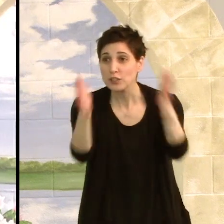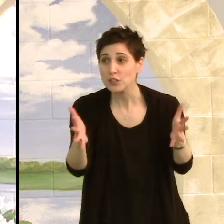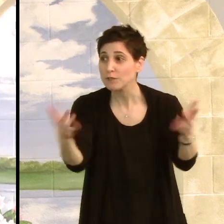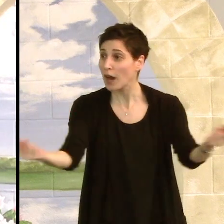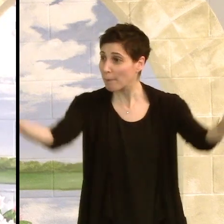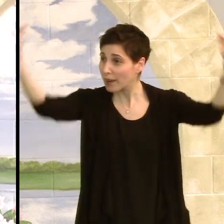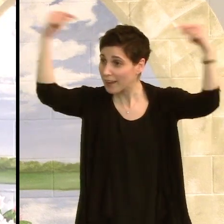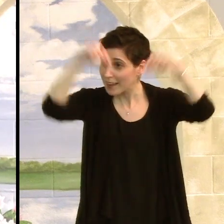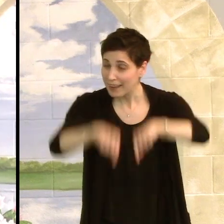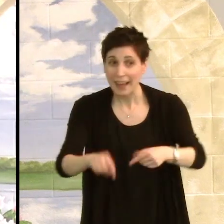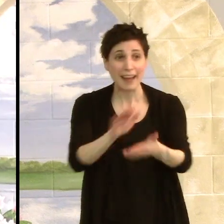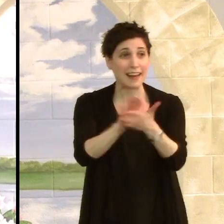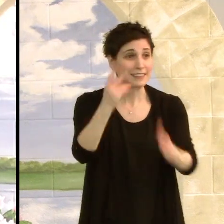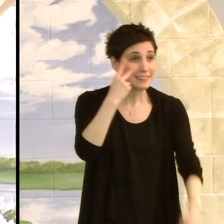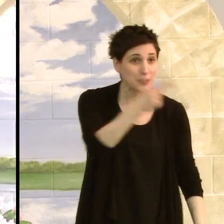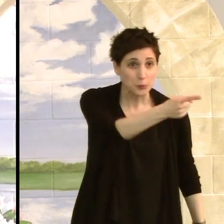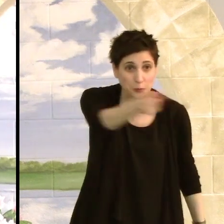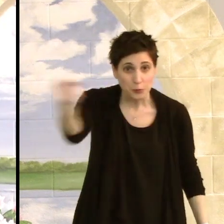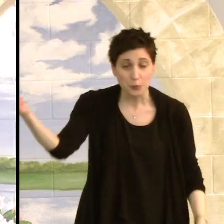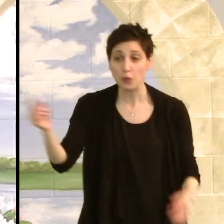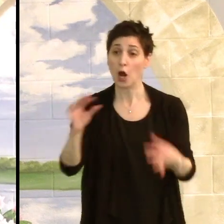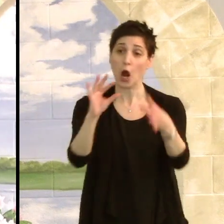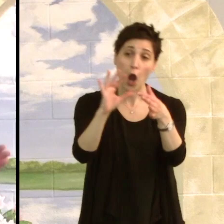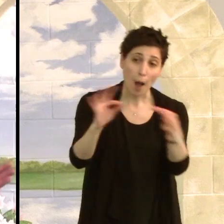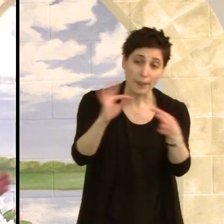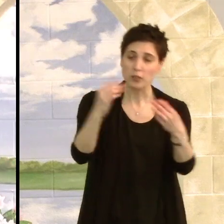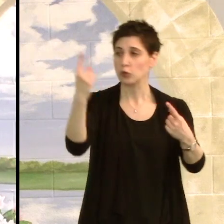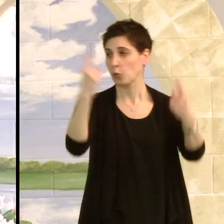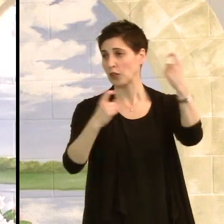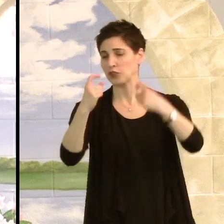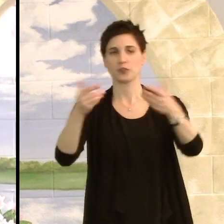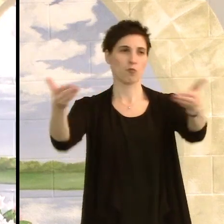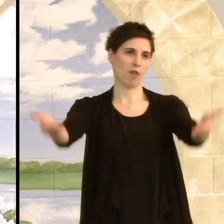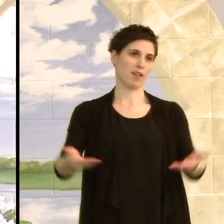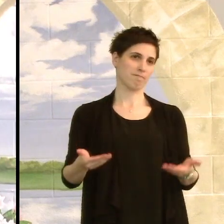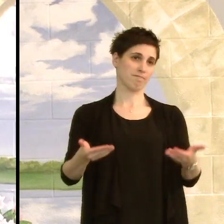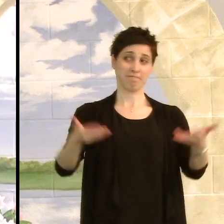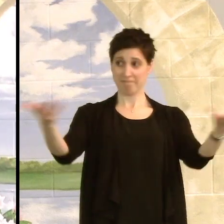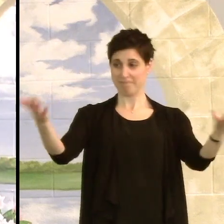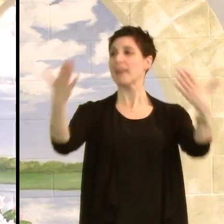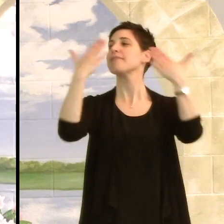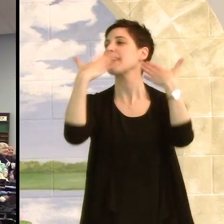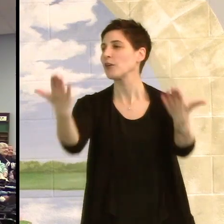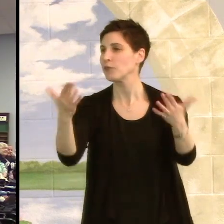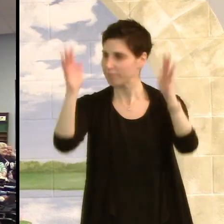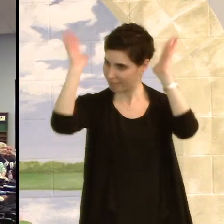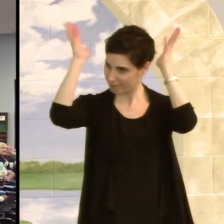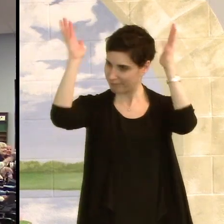again. If you have any questions or comment, I welcome that. Thank you.